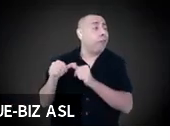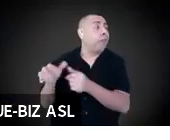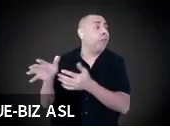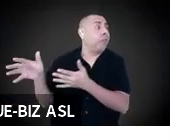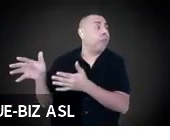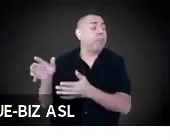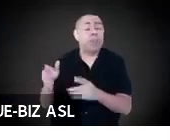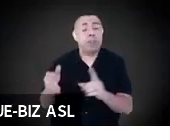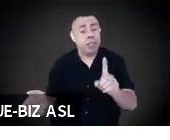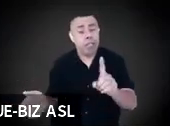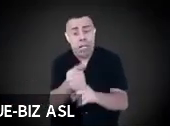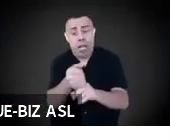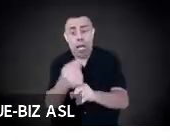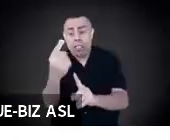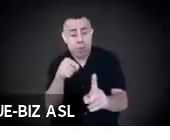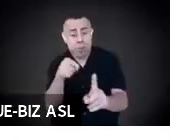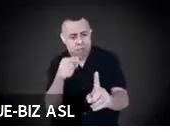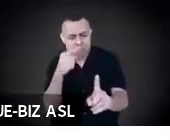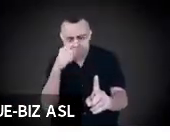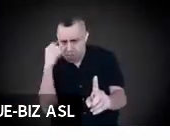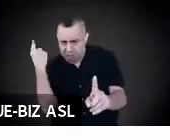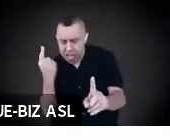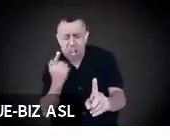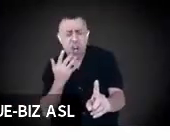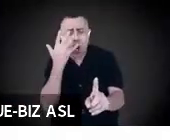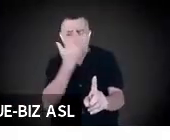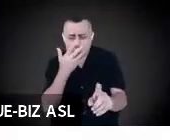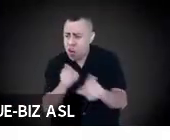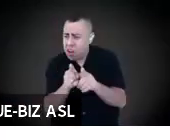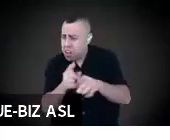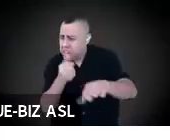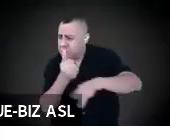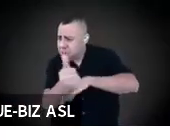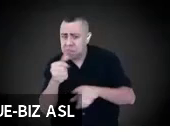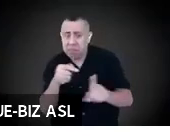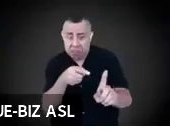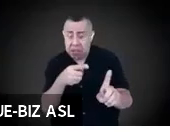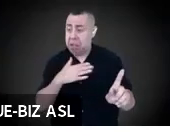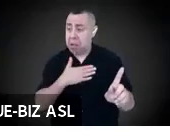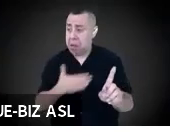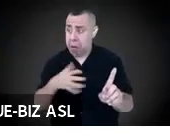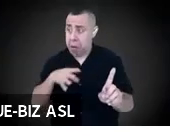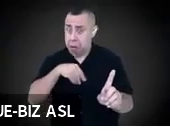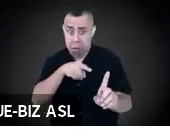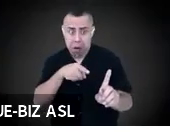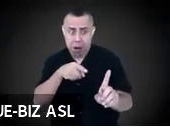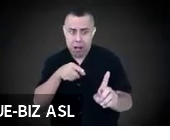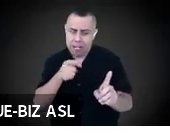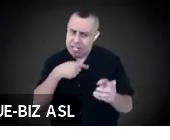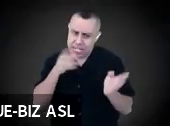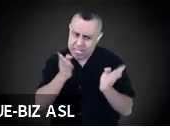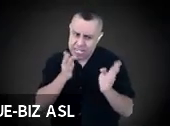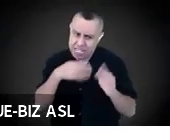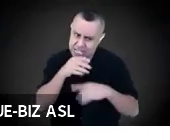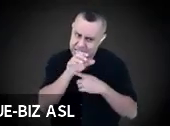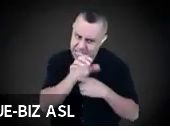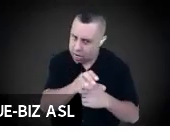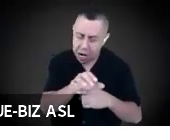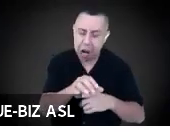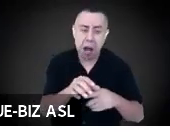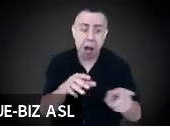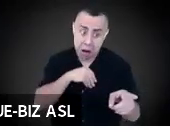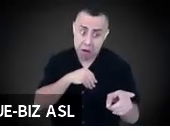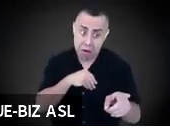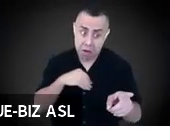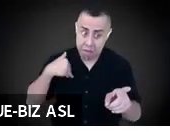that is black and admitted to it, if we can get him to do it, then, you know, I get to